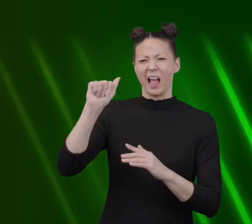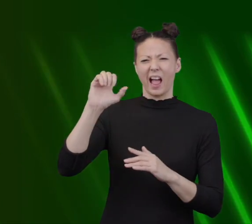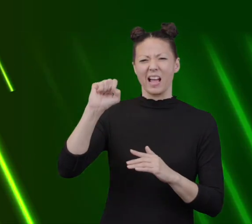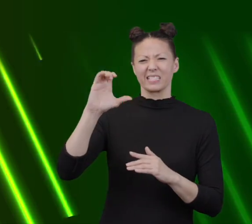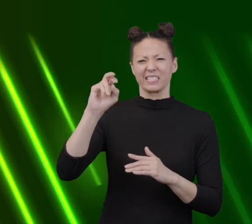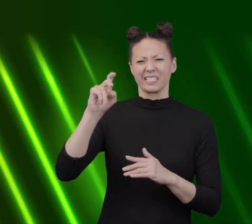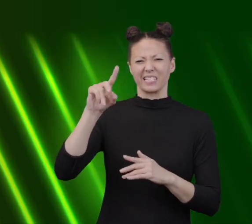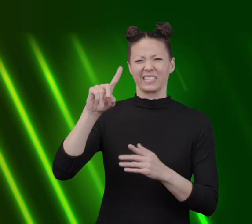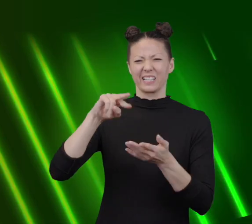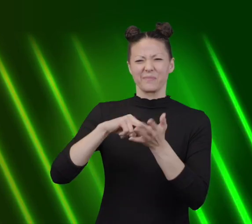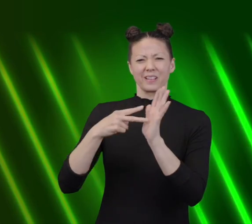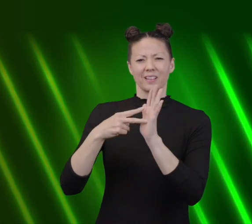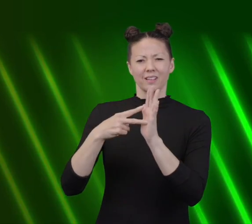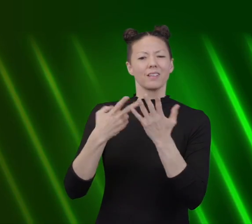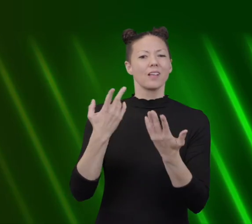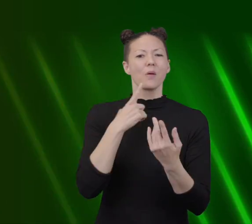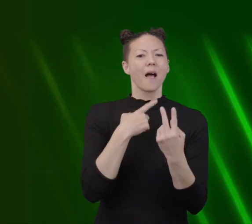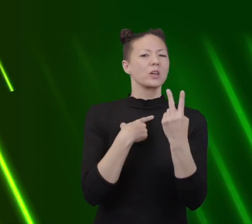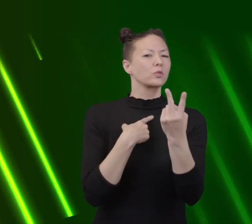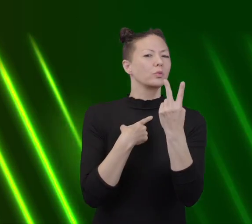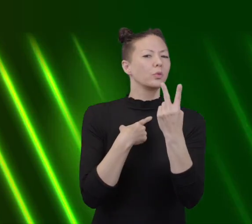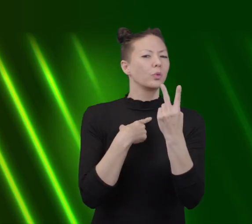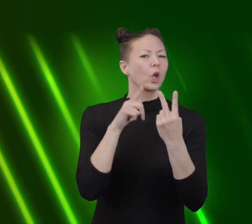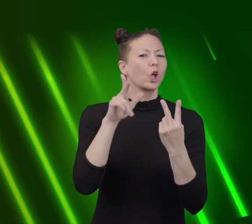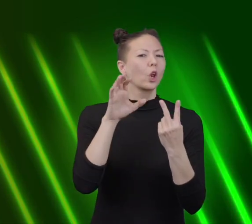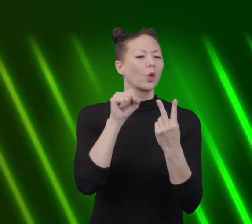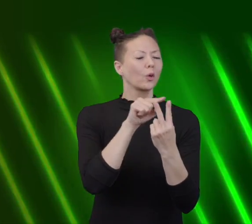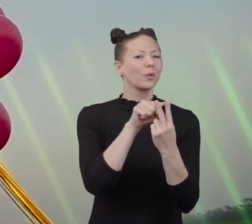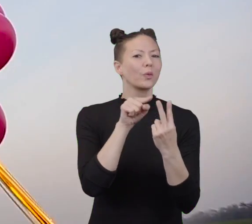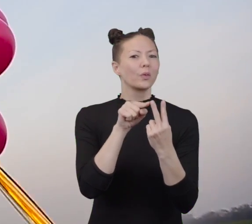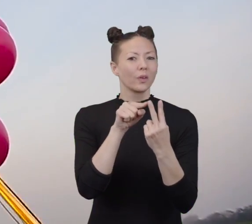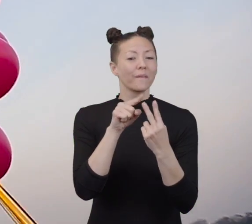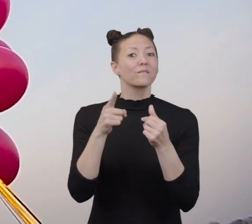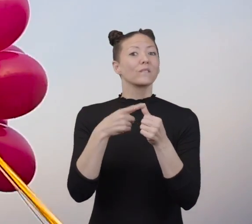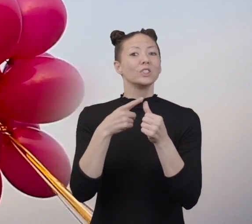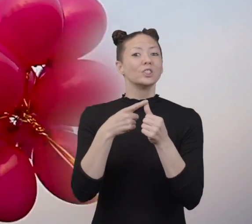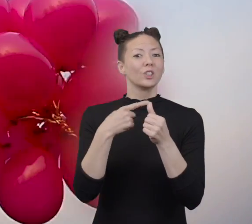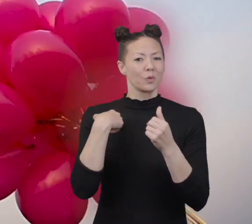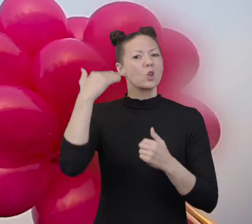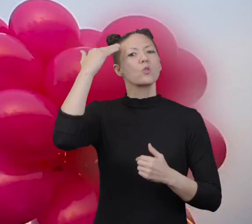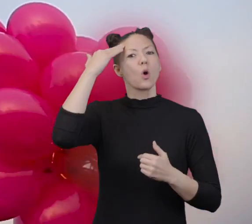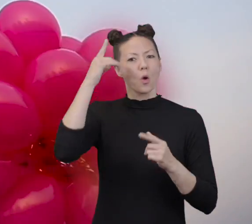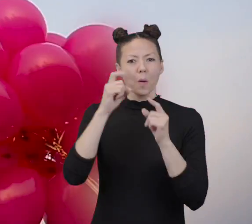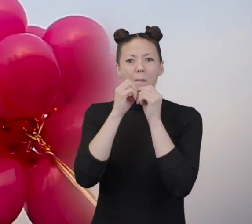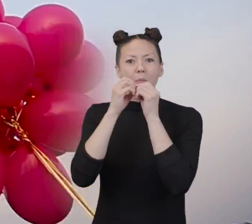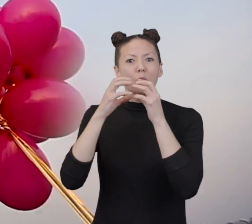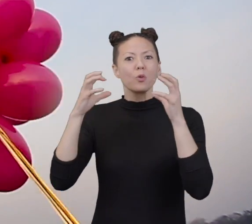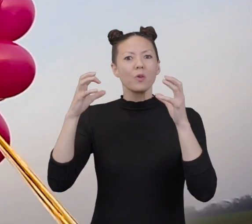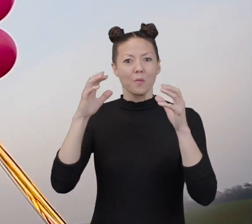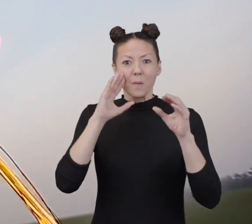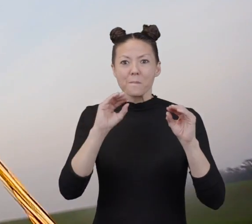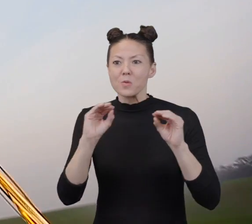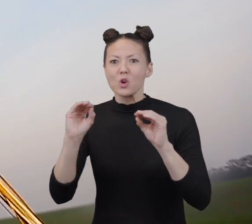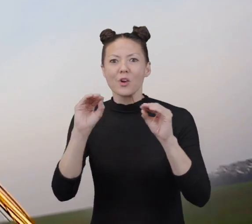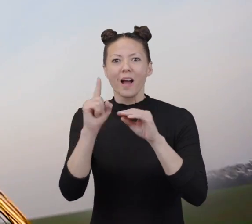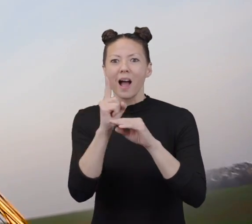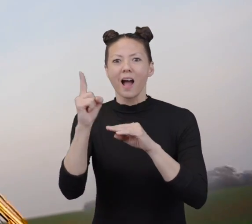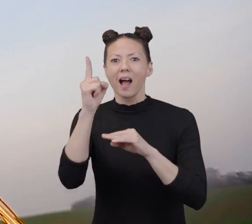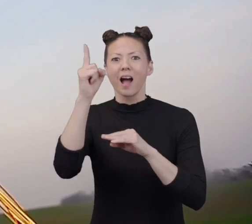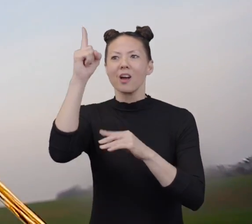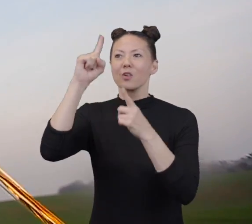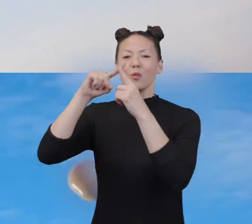mean? There are a couple of clues. First, we know the balloon is moving higher into the